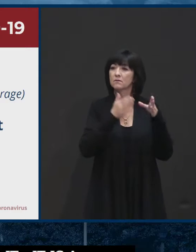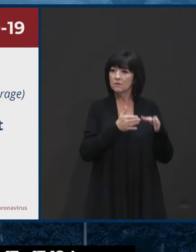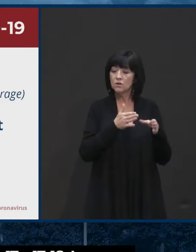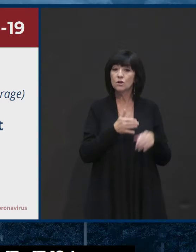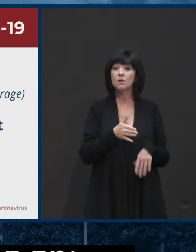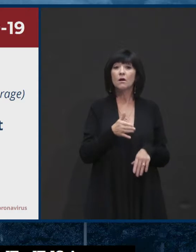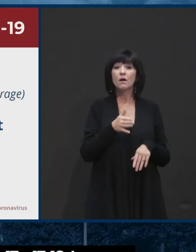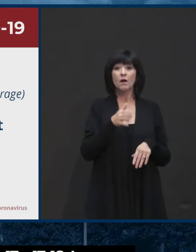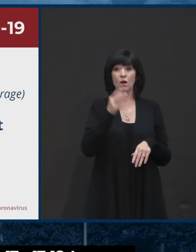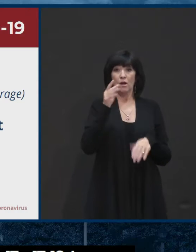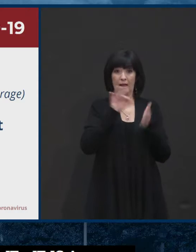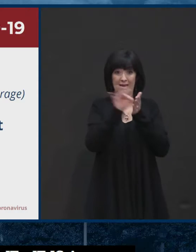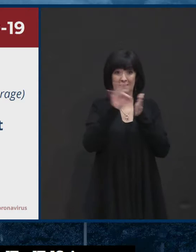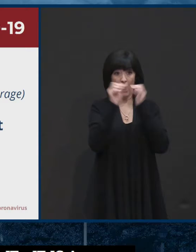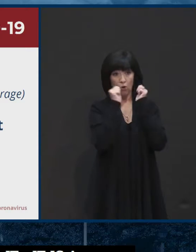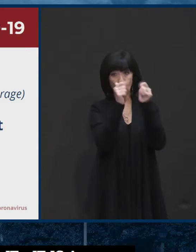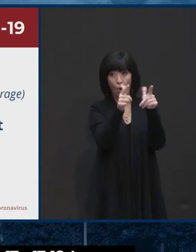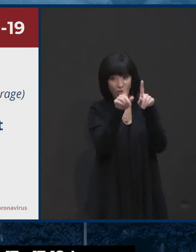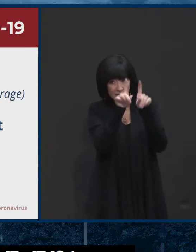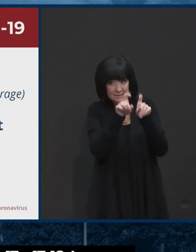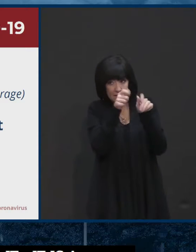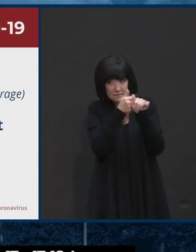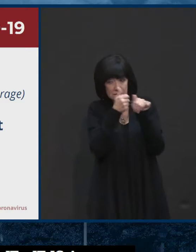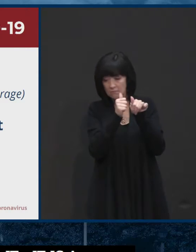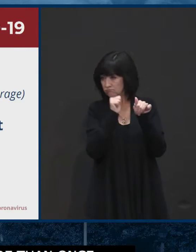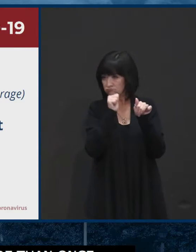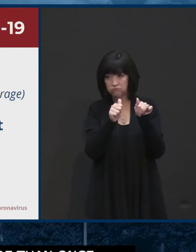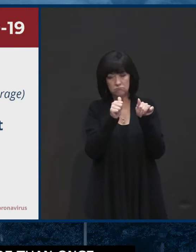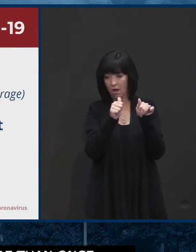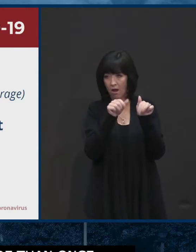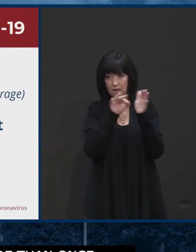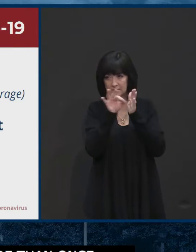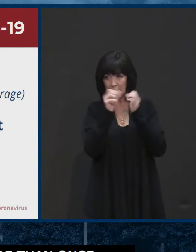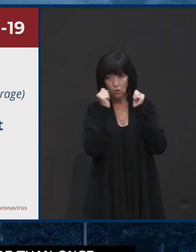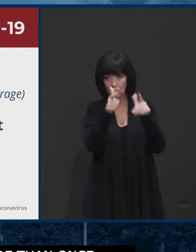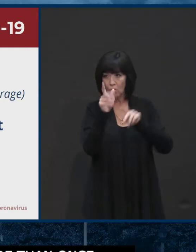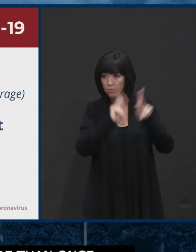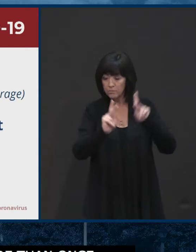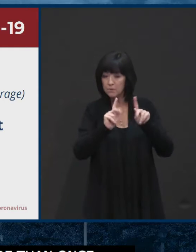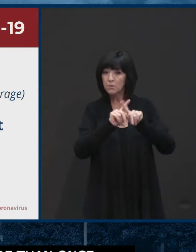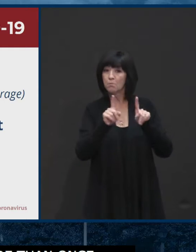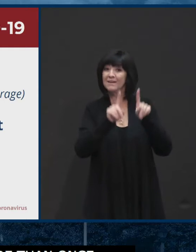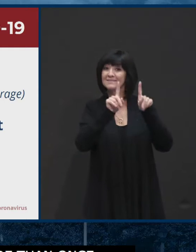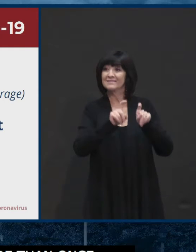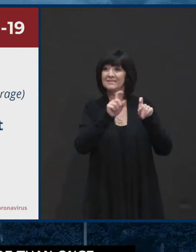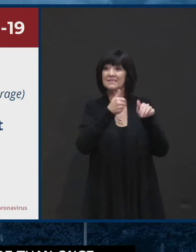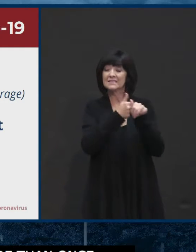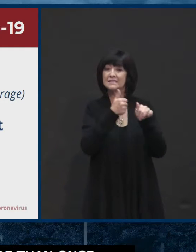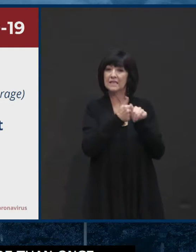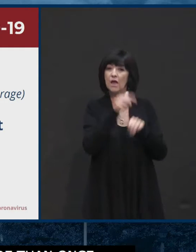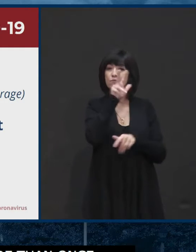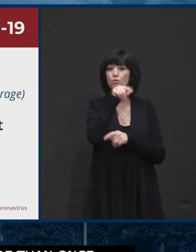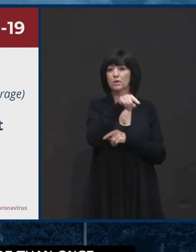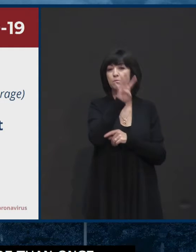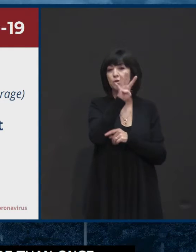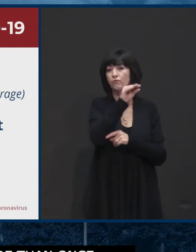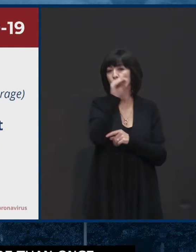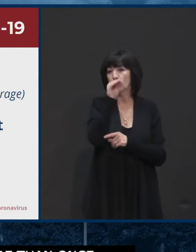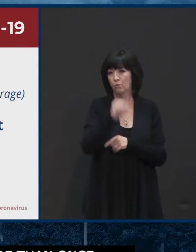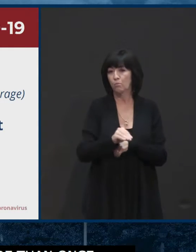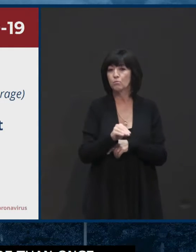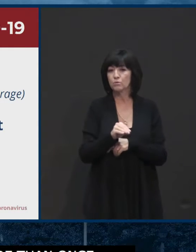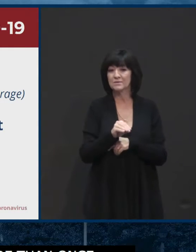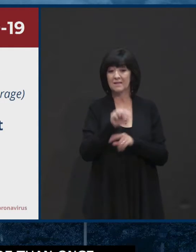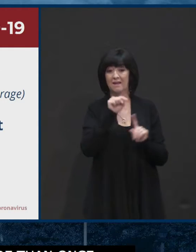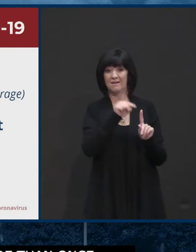than once, and so you have 7.3% positive for persons tested and 3.4%